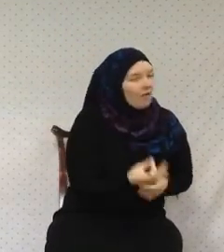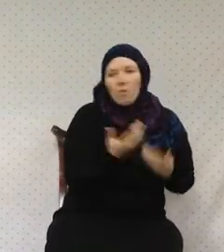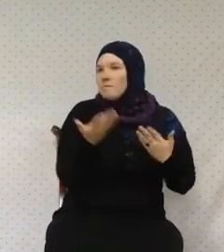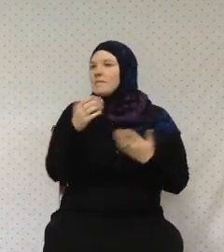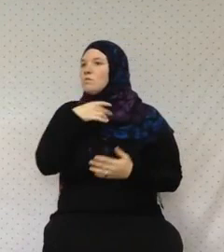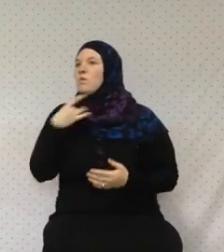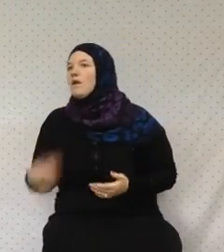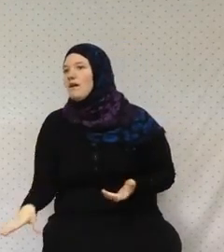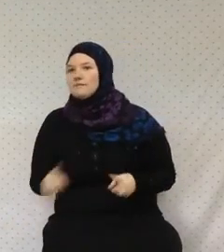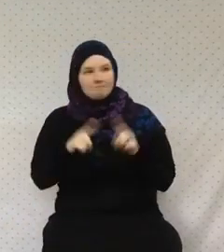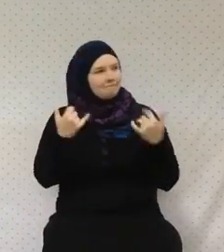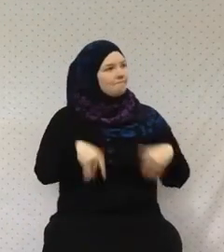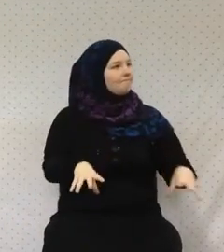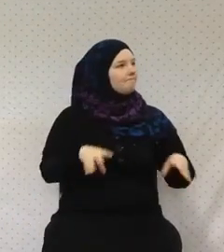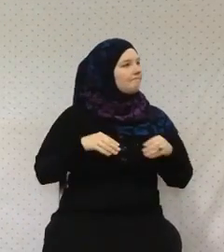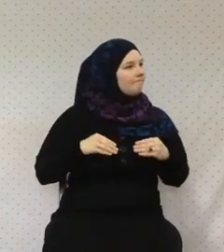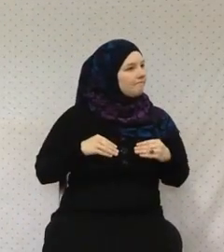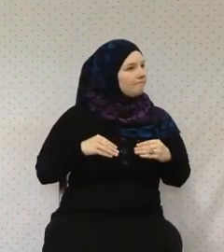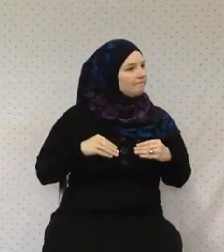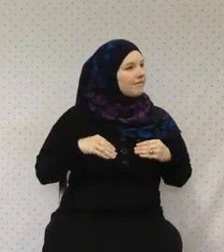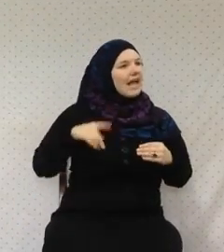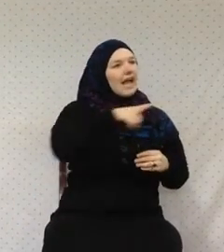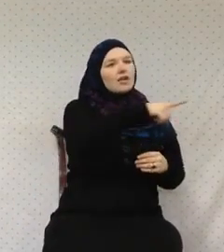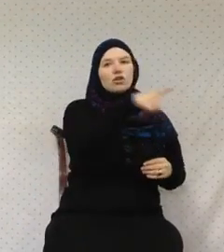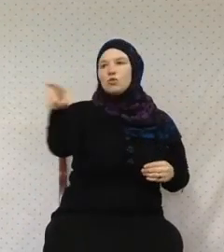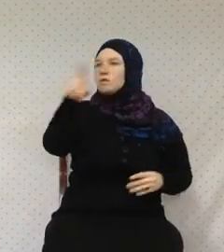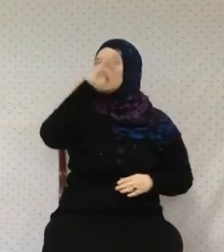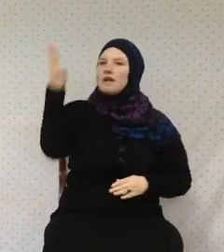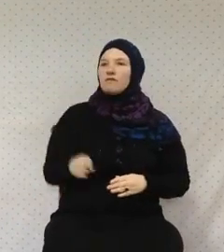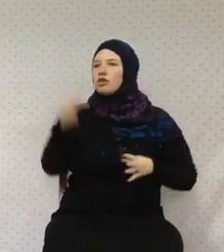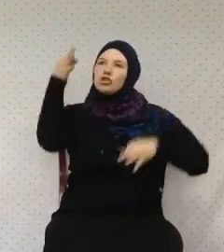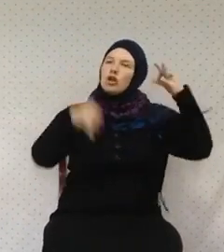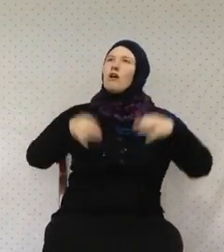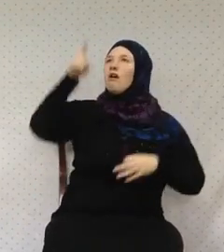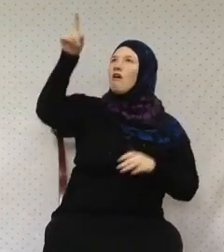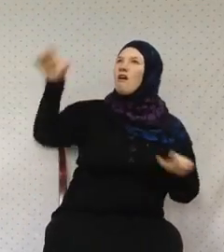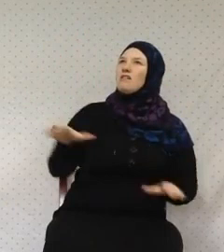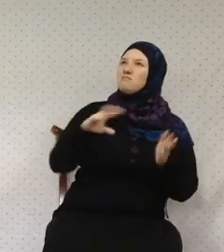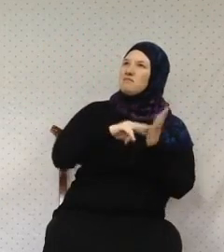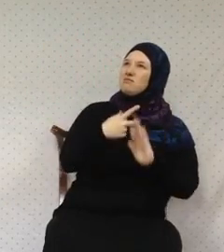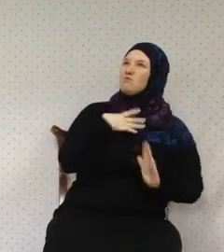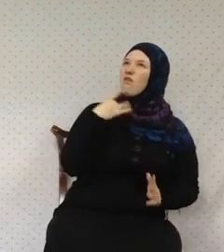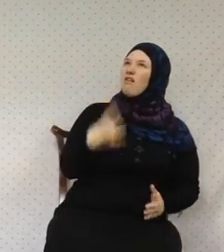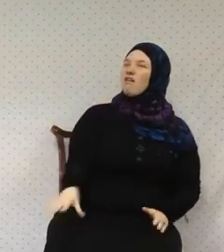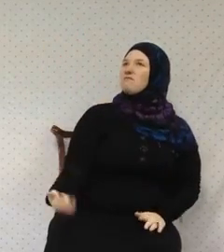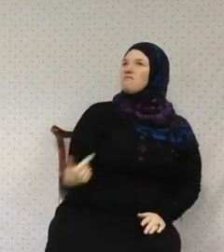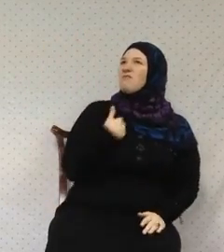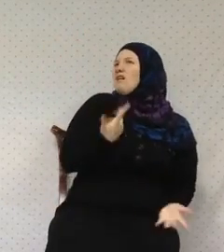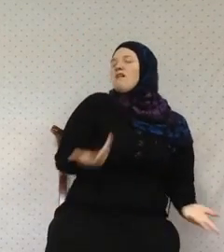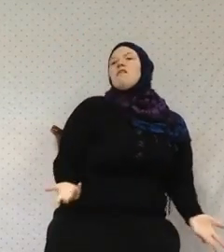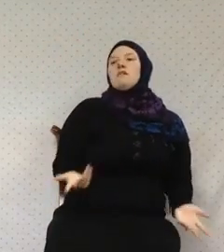or you don't. And don't you ever judge Allah's actions with your limited